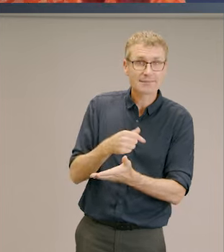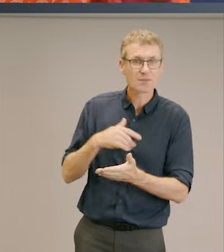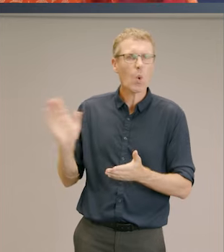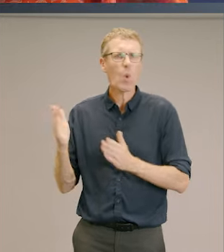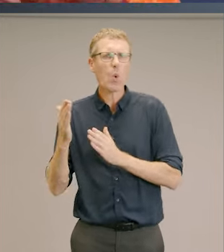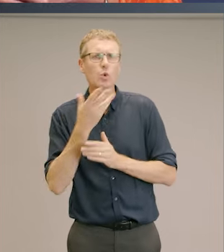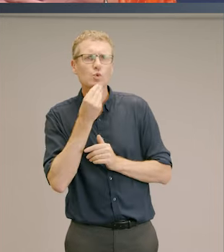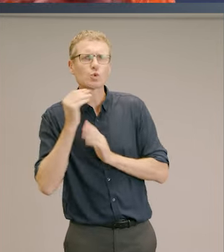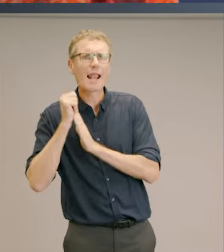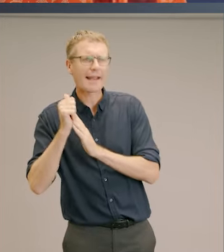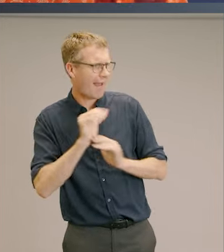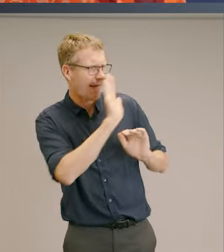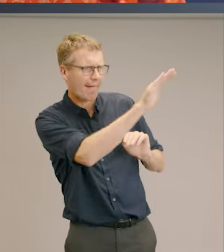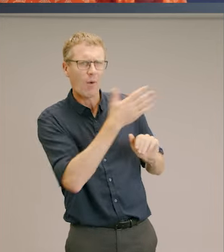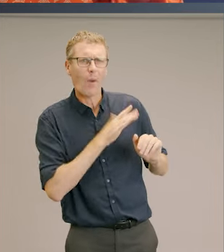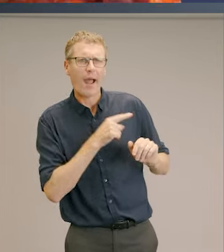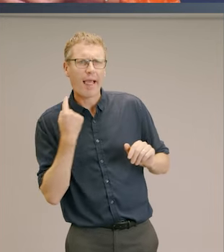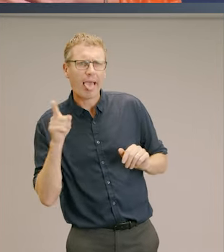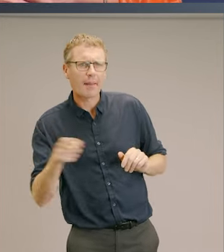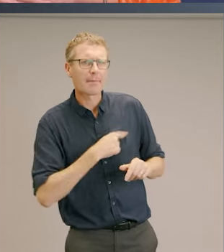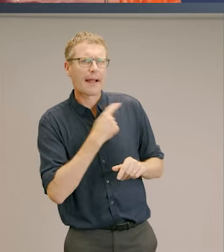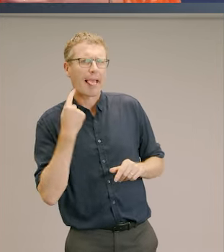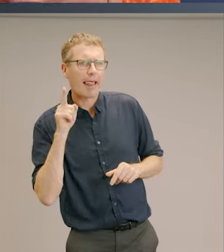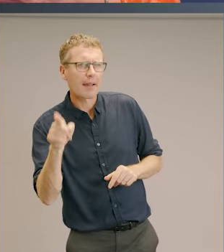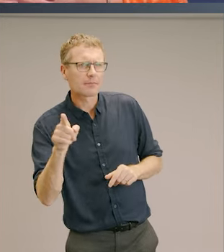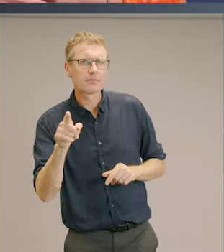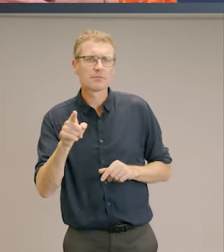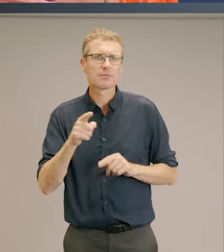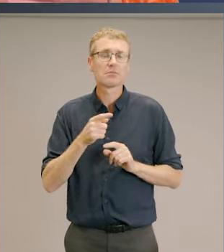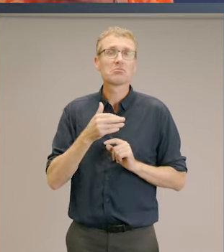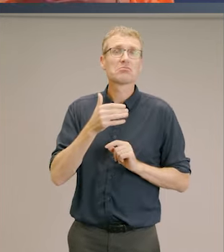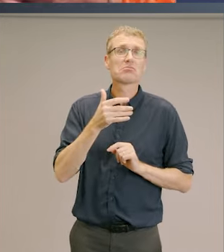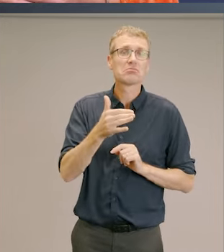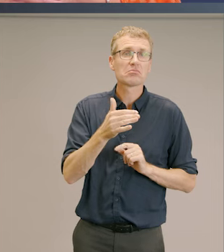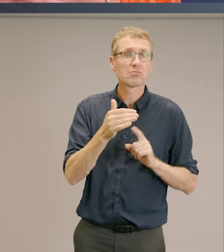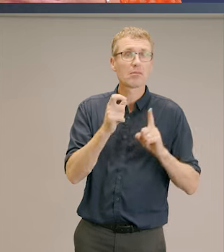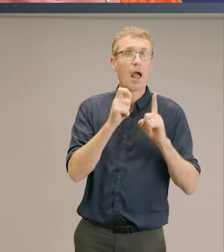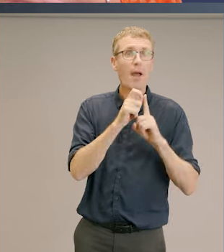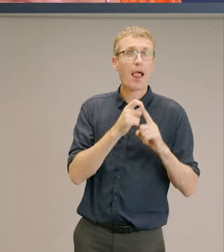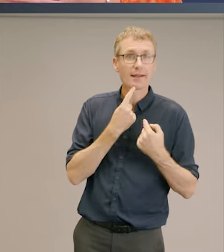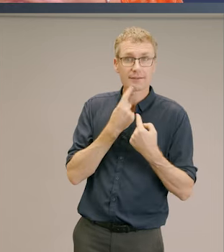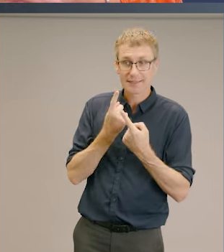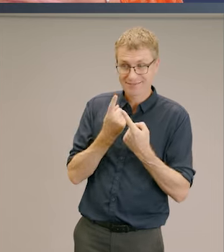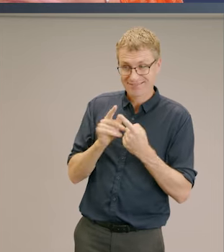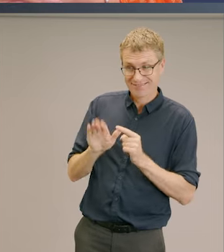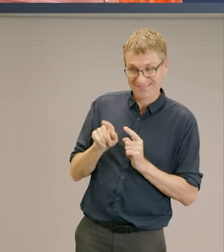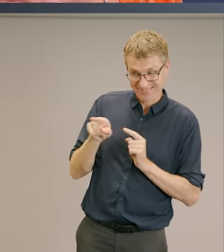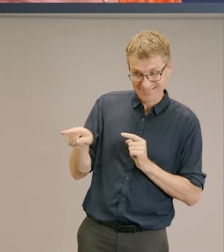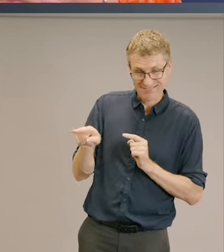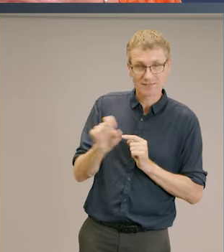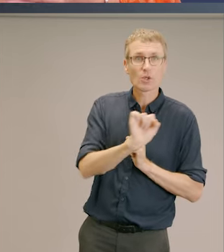And all of the leaders were shouting out, crucify him, crucify him. And they, a little later on in verse 14,